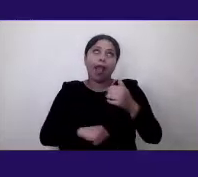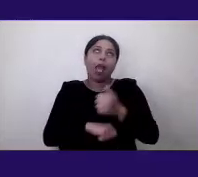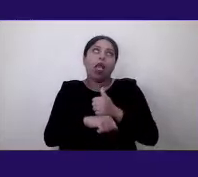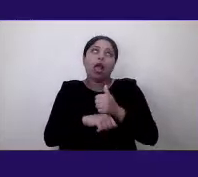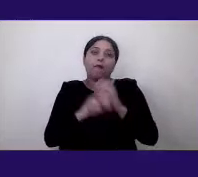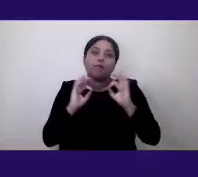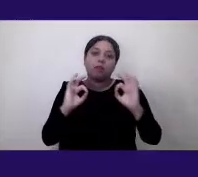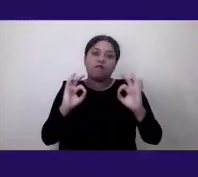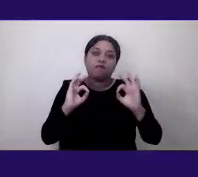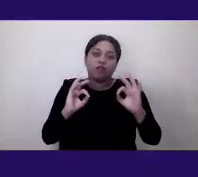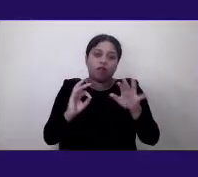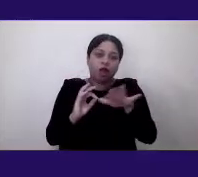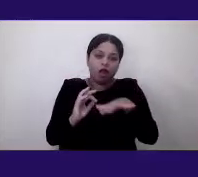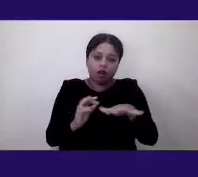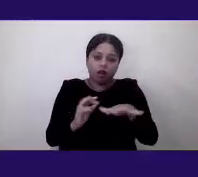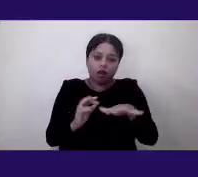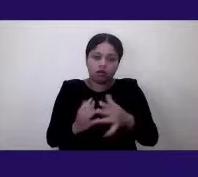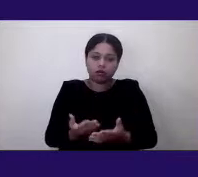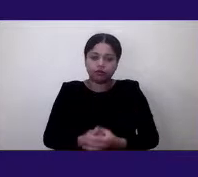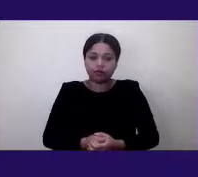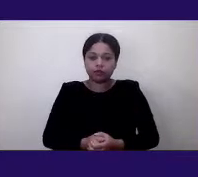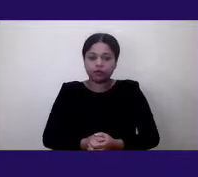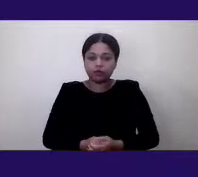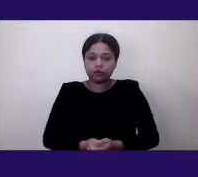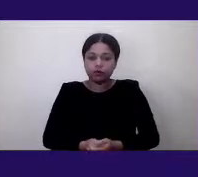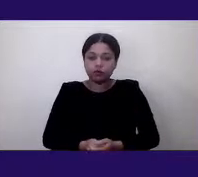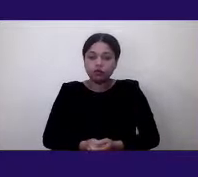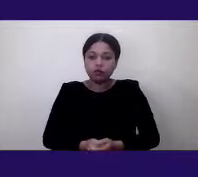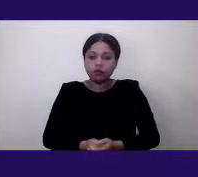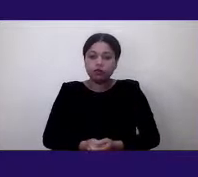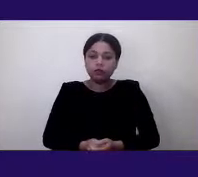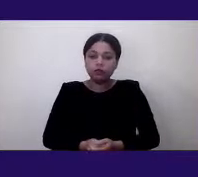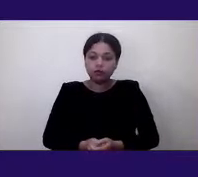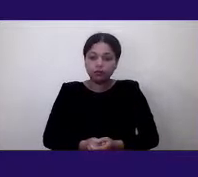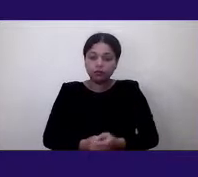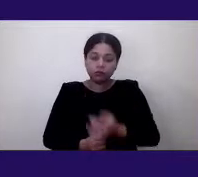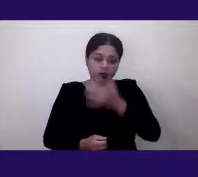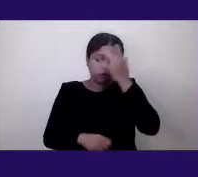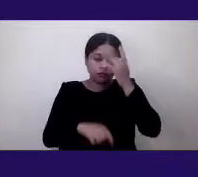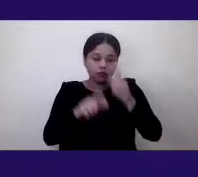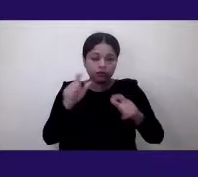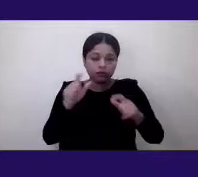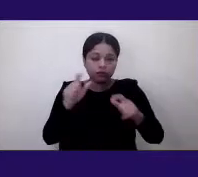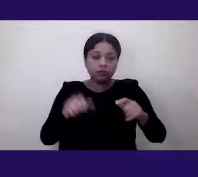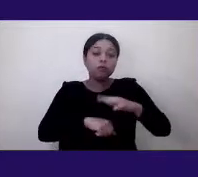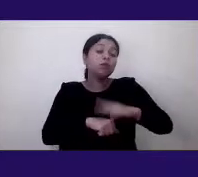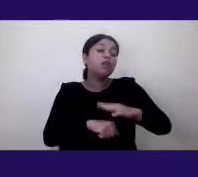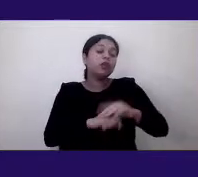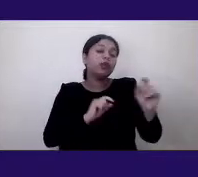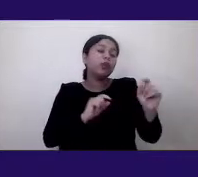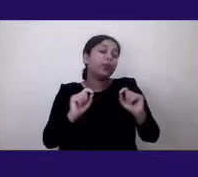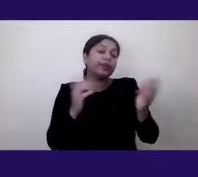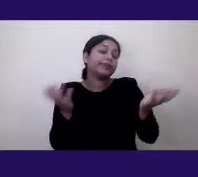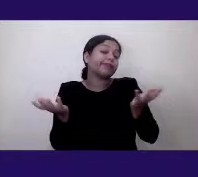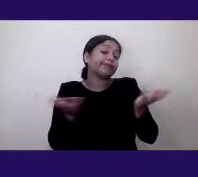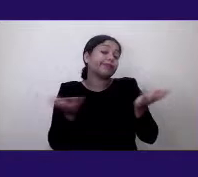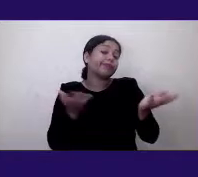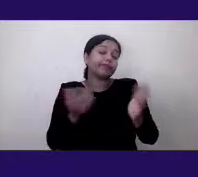So, what can teachers do? Let's explore together some ideas for the teachers to use in the classroom.